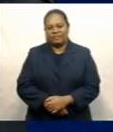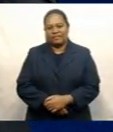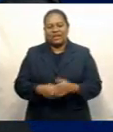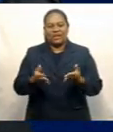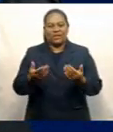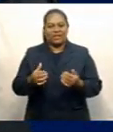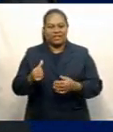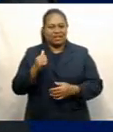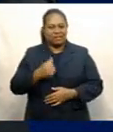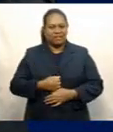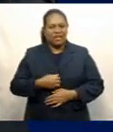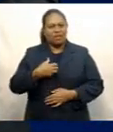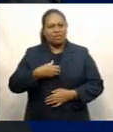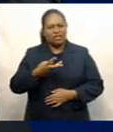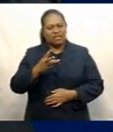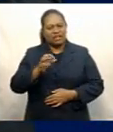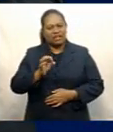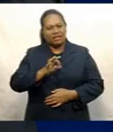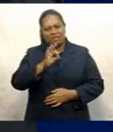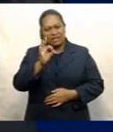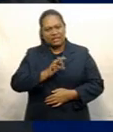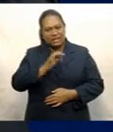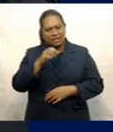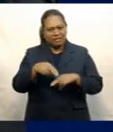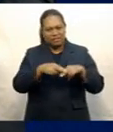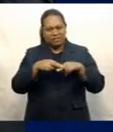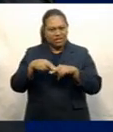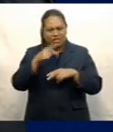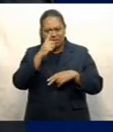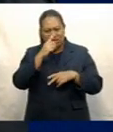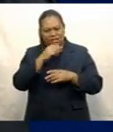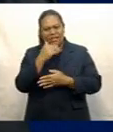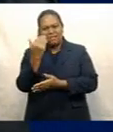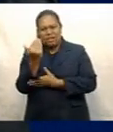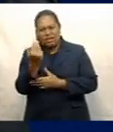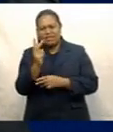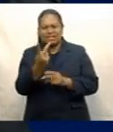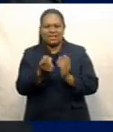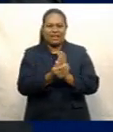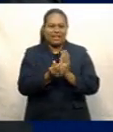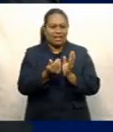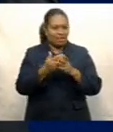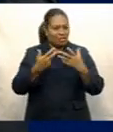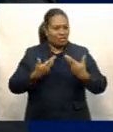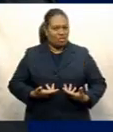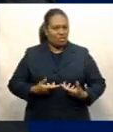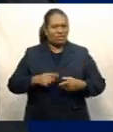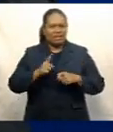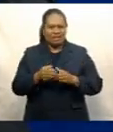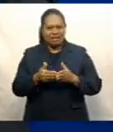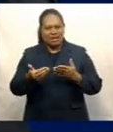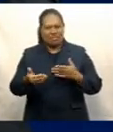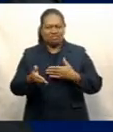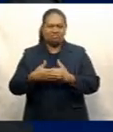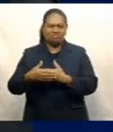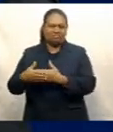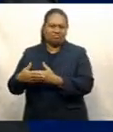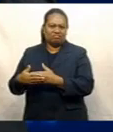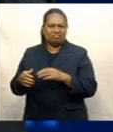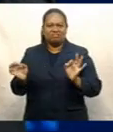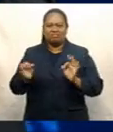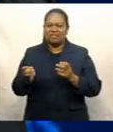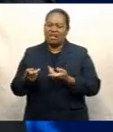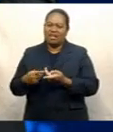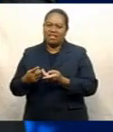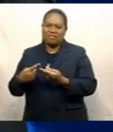Welcome back. More than 30% of people in Fiji rely on second-hand clothes, and the closure of stores means there is nowhere to shop. One